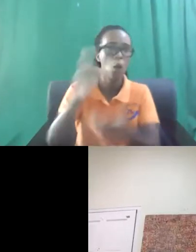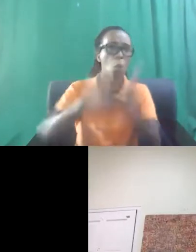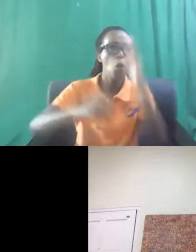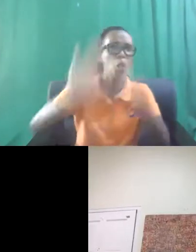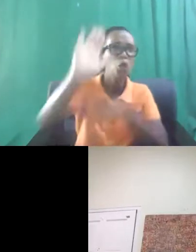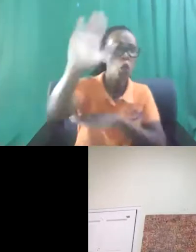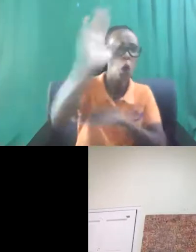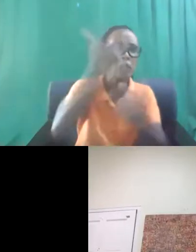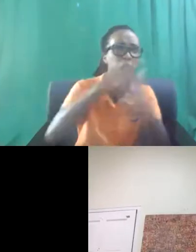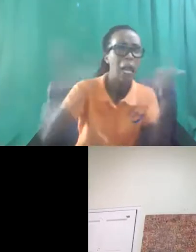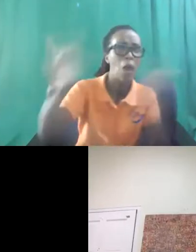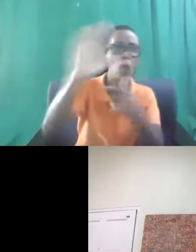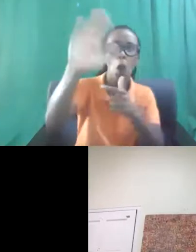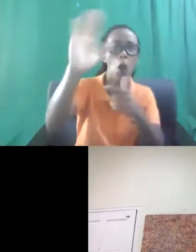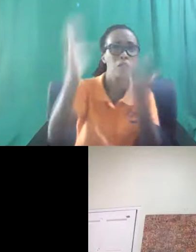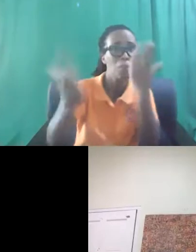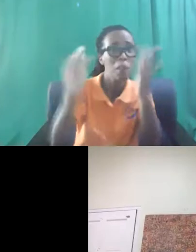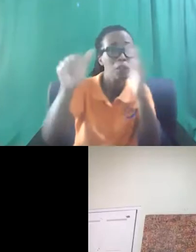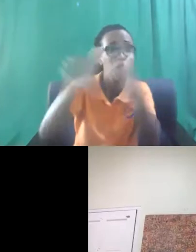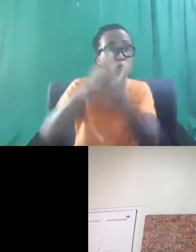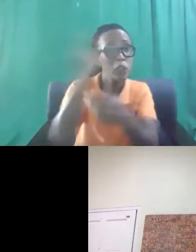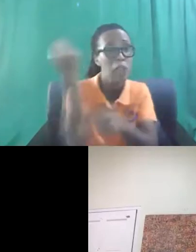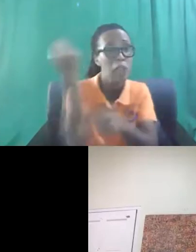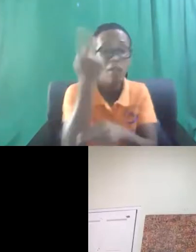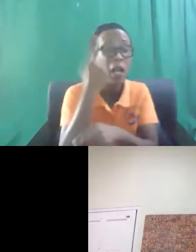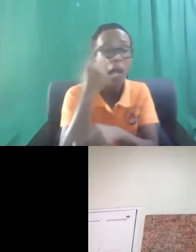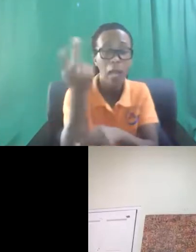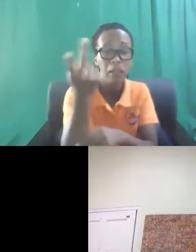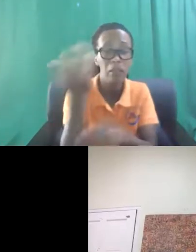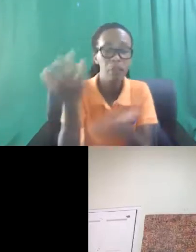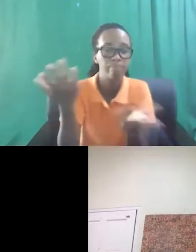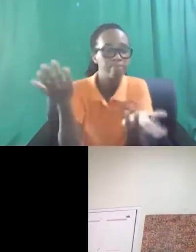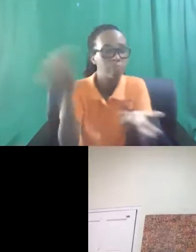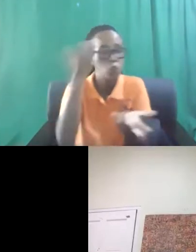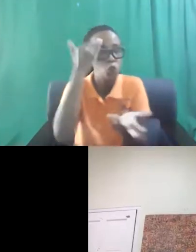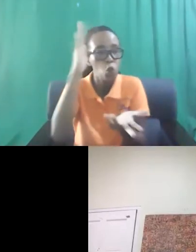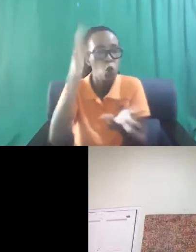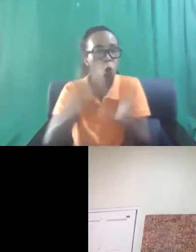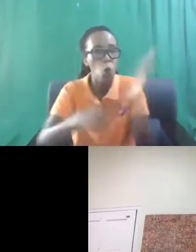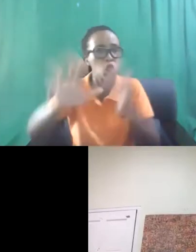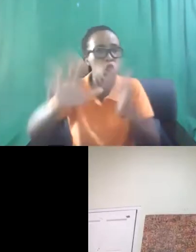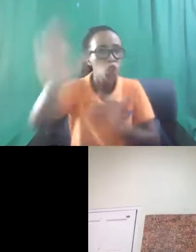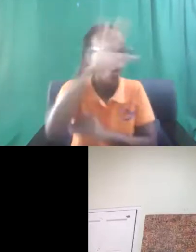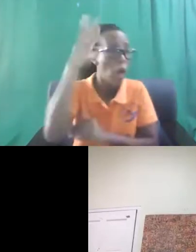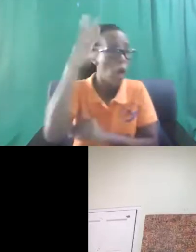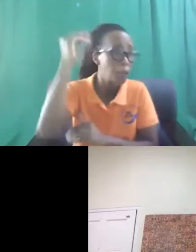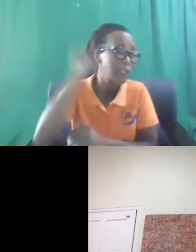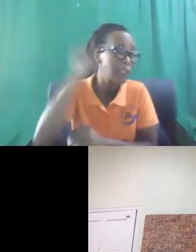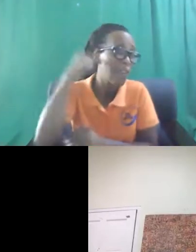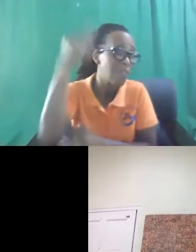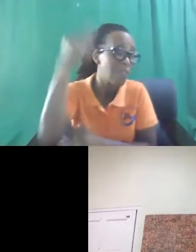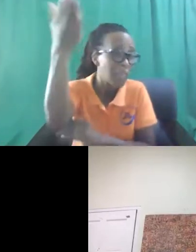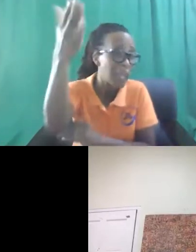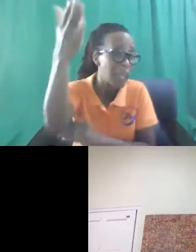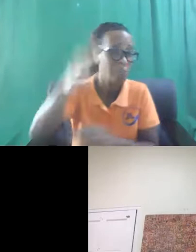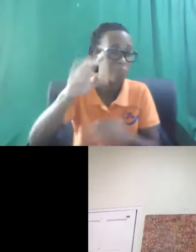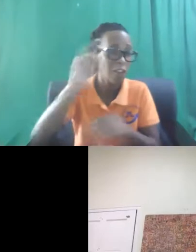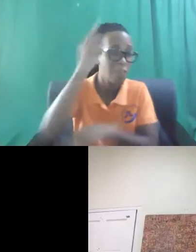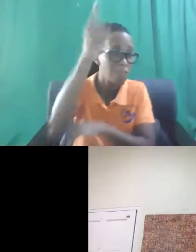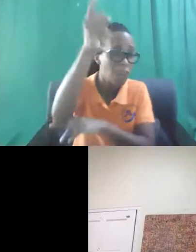sign languages there might be in those places, um, what kind of experiences deaf people are living in those